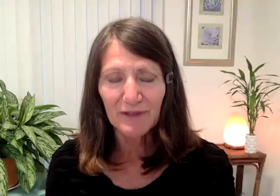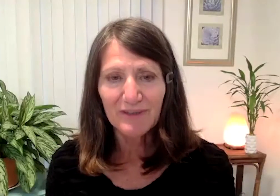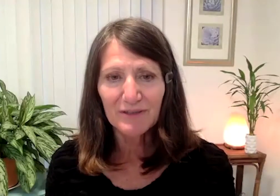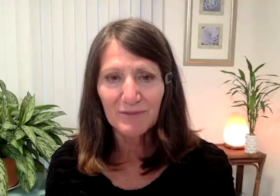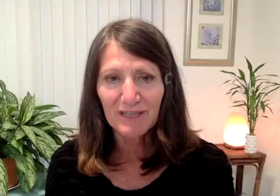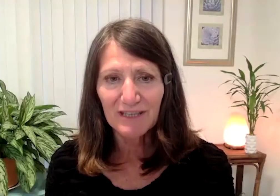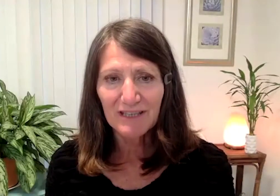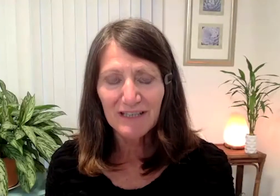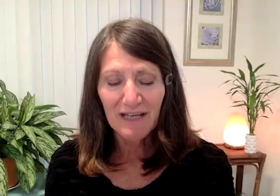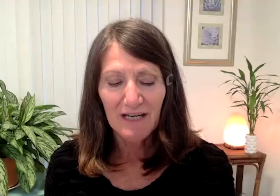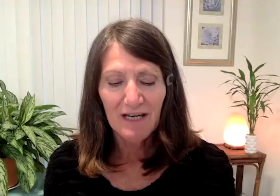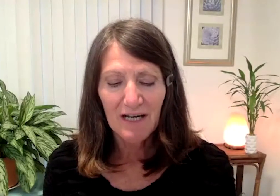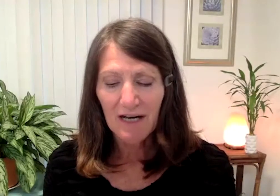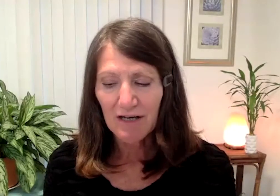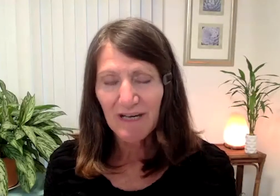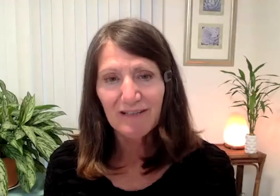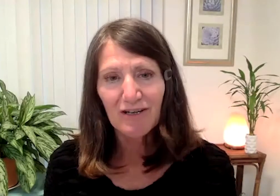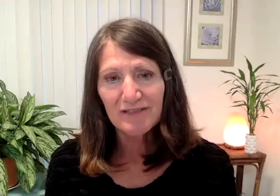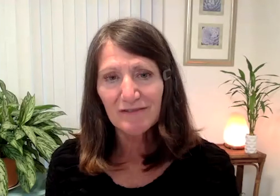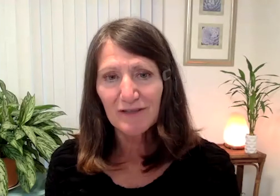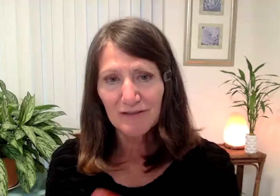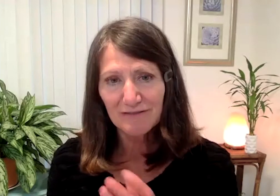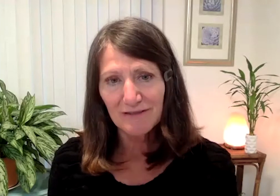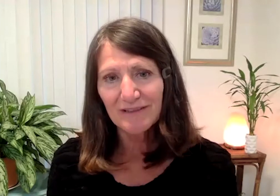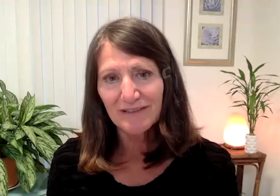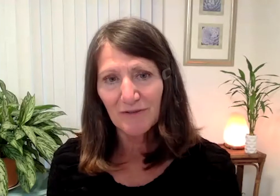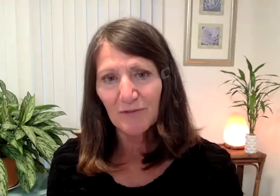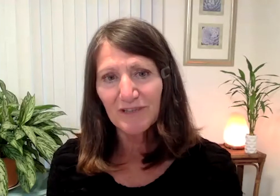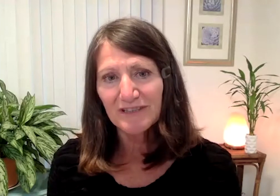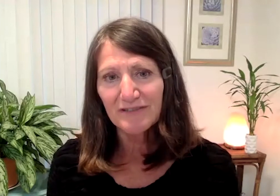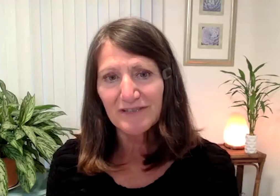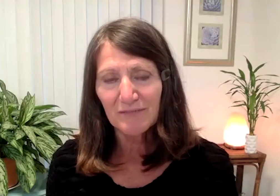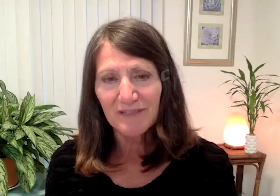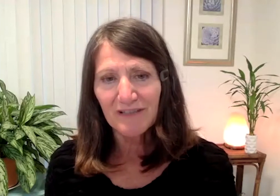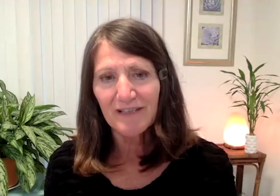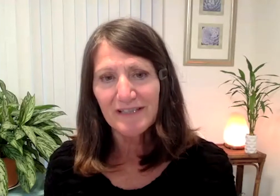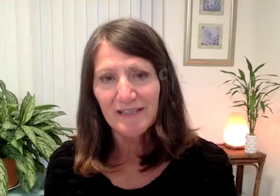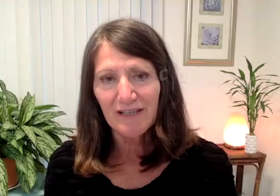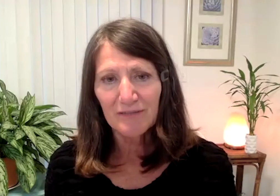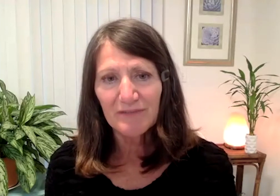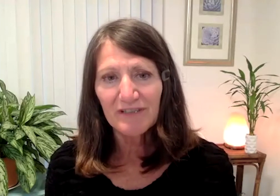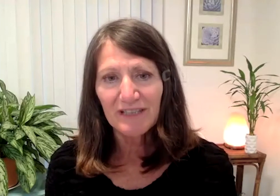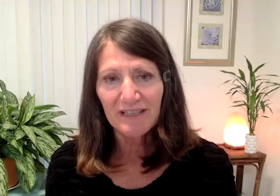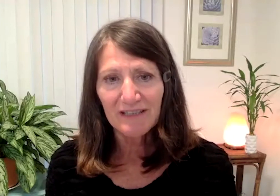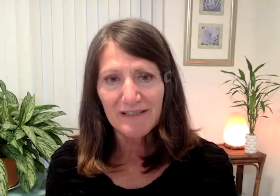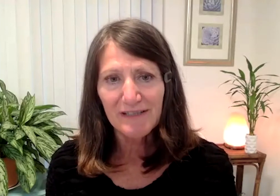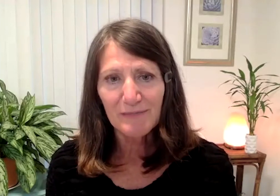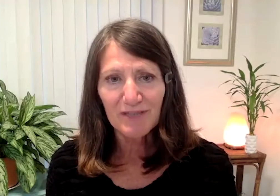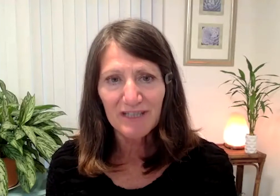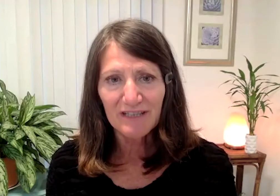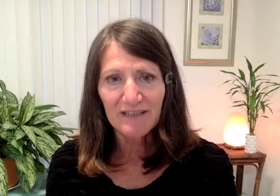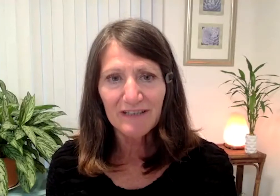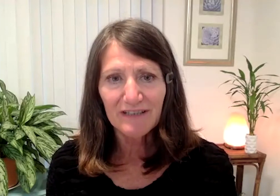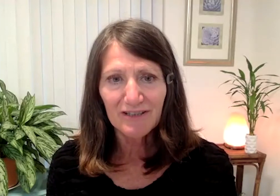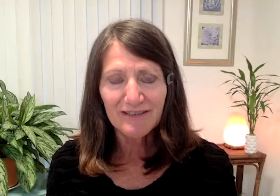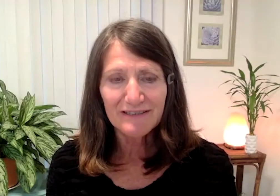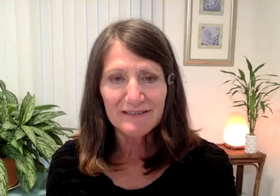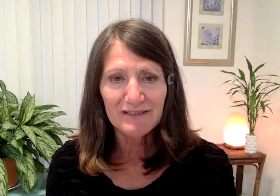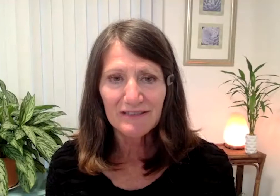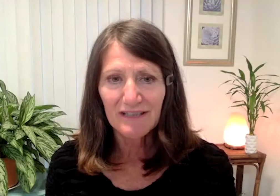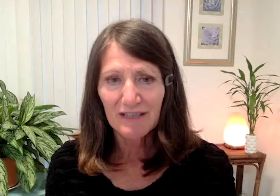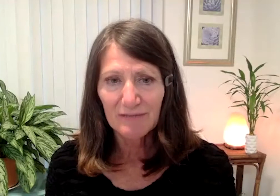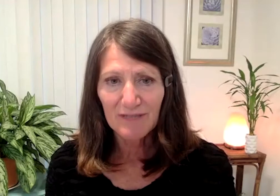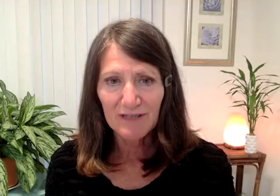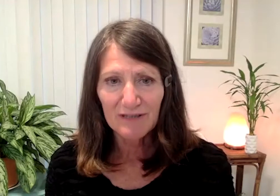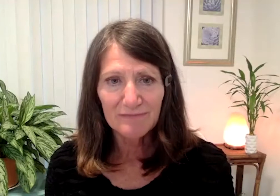for you and your work, and also the work that you did with us and our community this morning here,